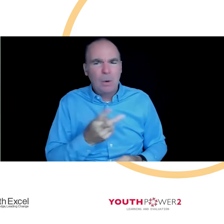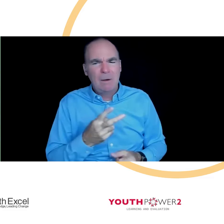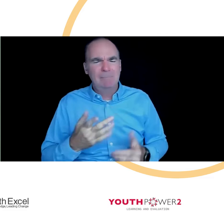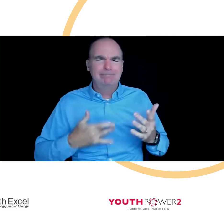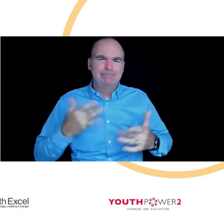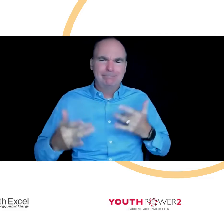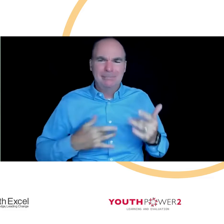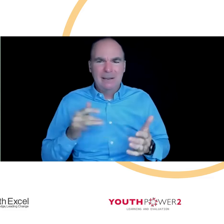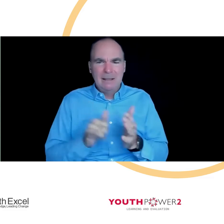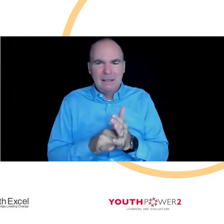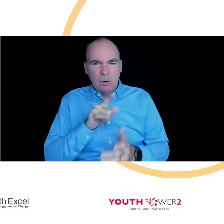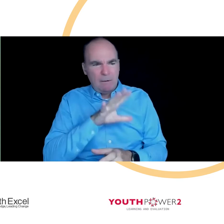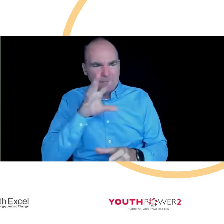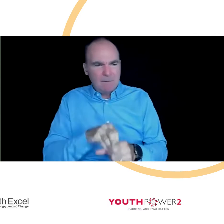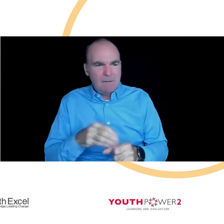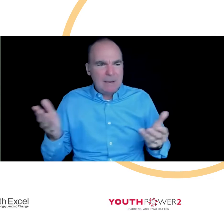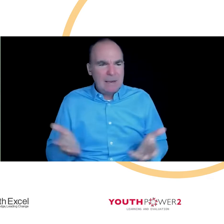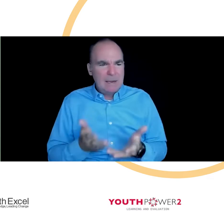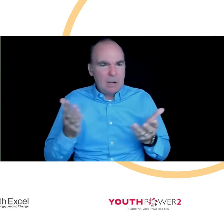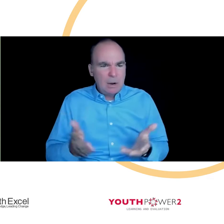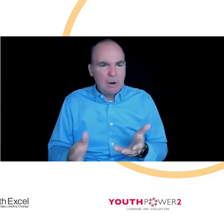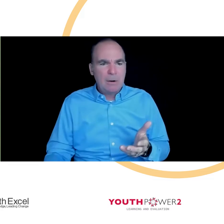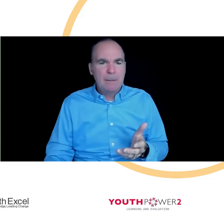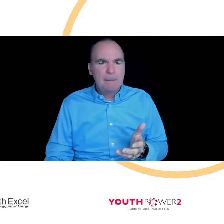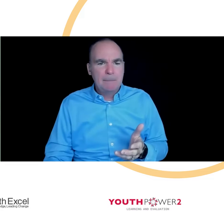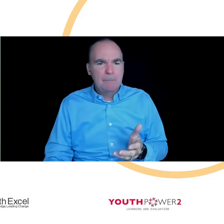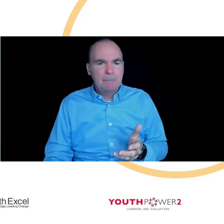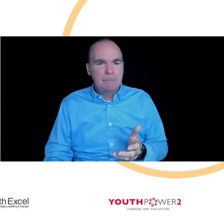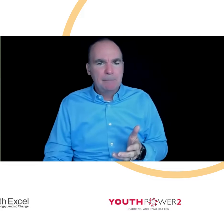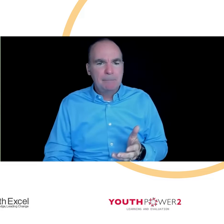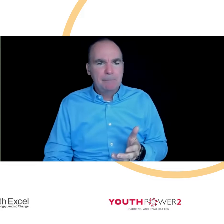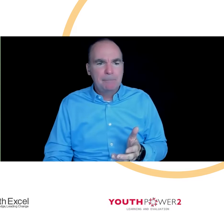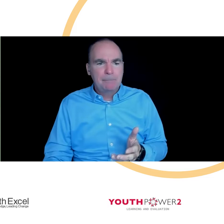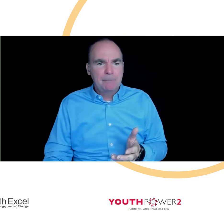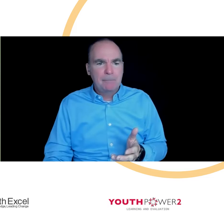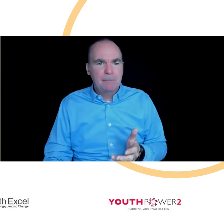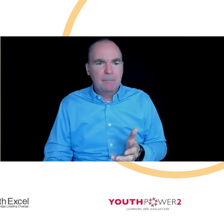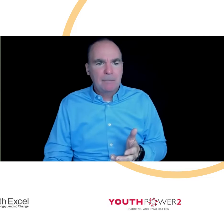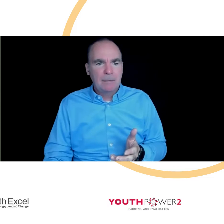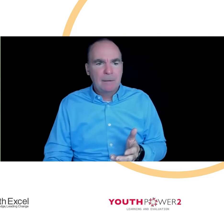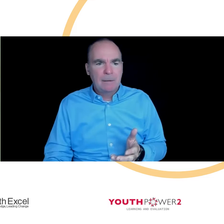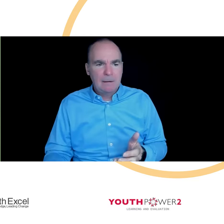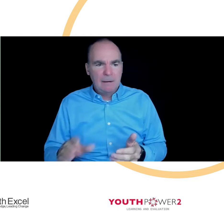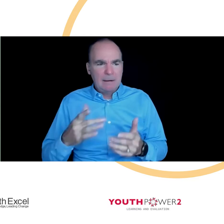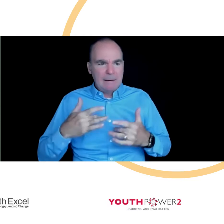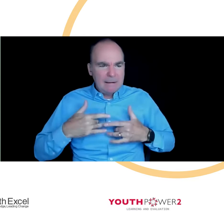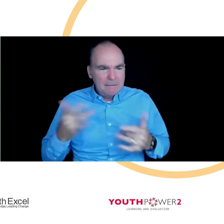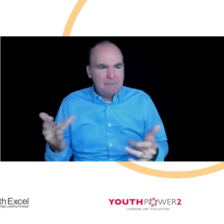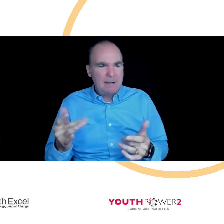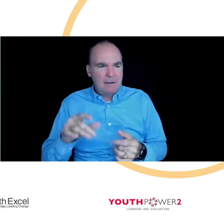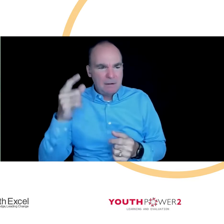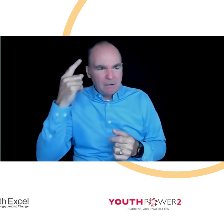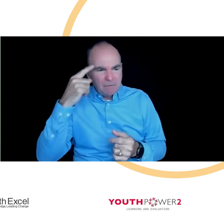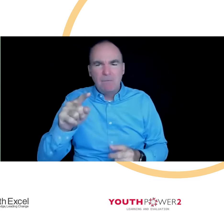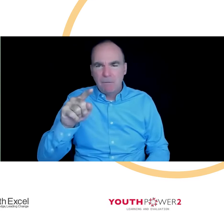us today to kick off the event, provide us with a great understanding of the USAID's commitment to youth engagement,